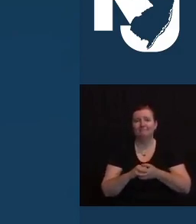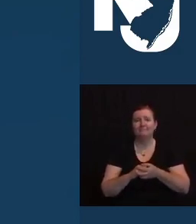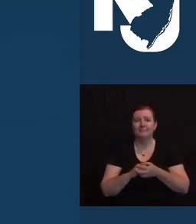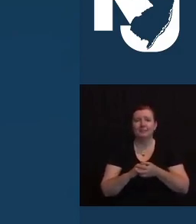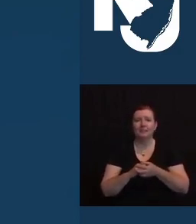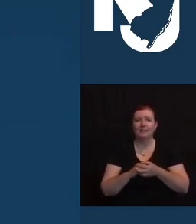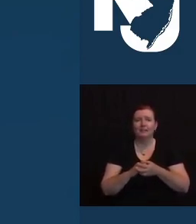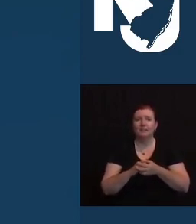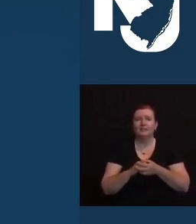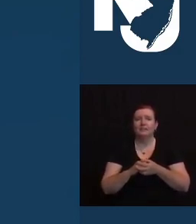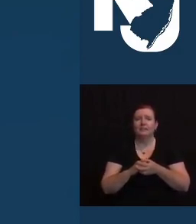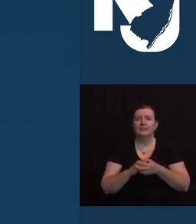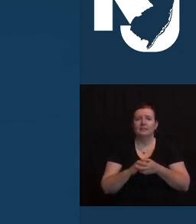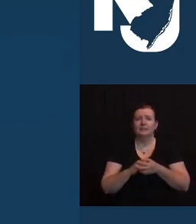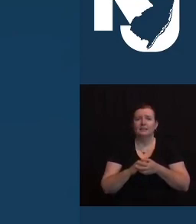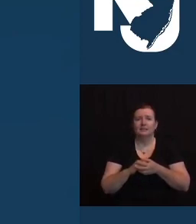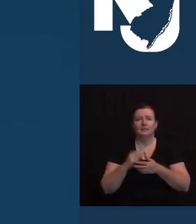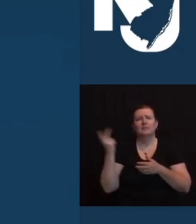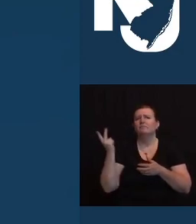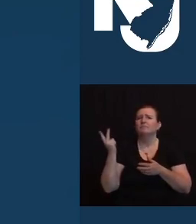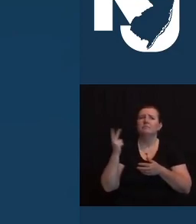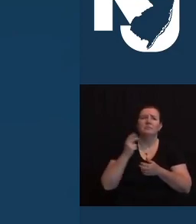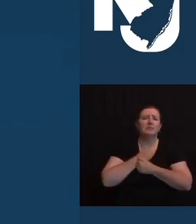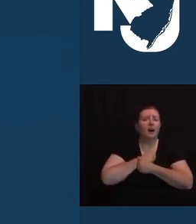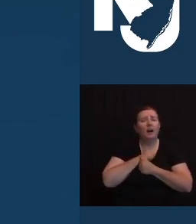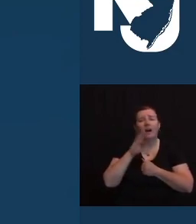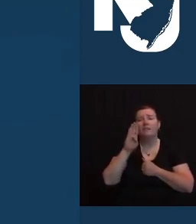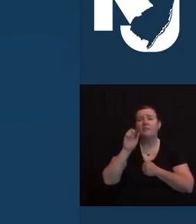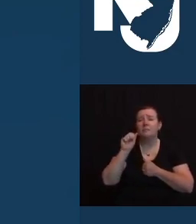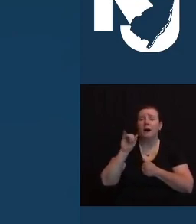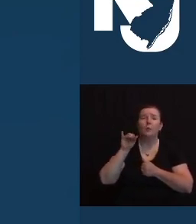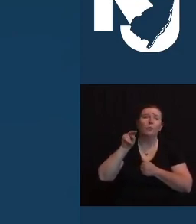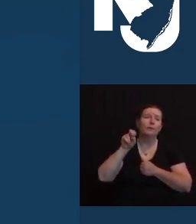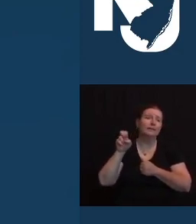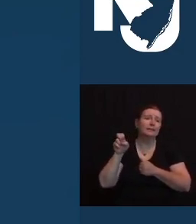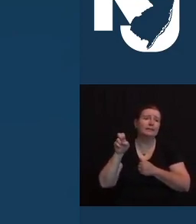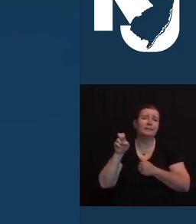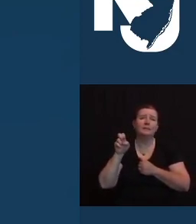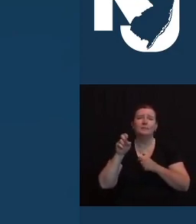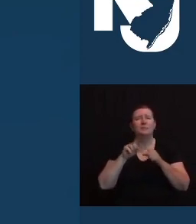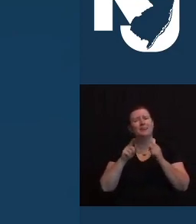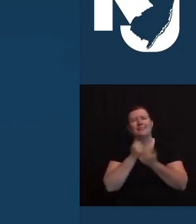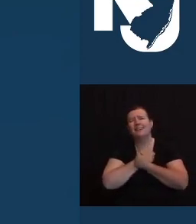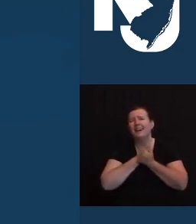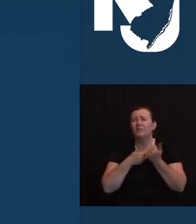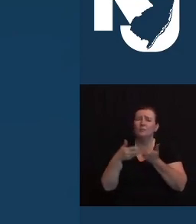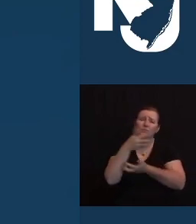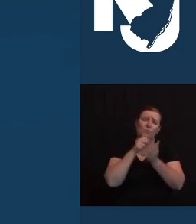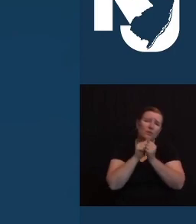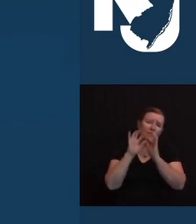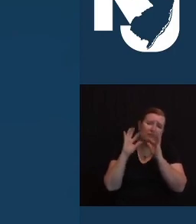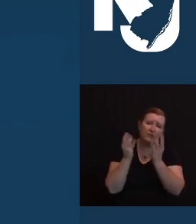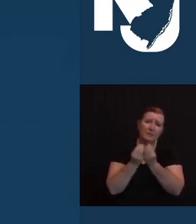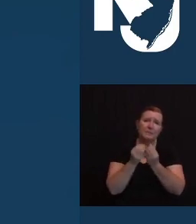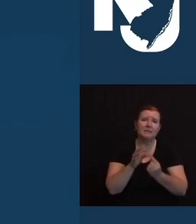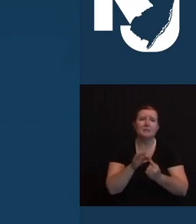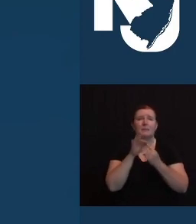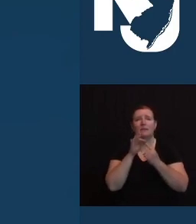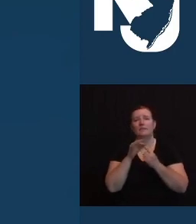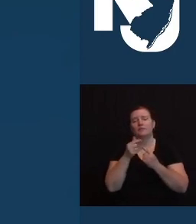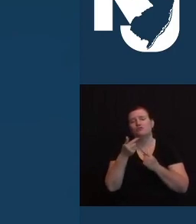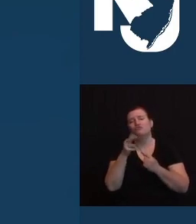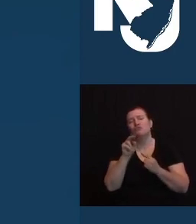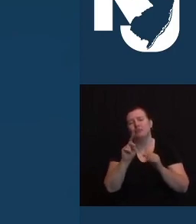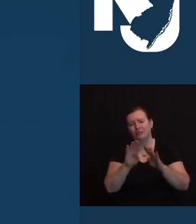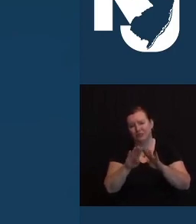much as they loved Bayonne, Ken and Maureen loved spending time with their family, especially their grandchildren, even more. Ken